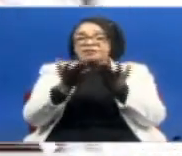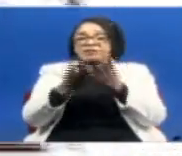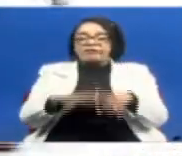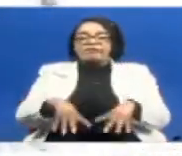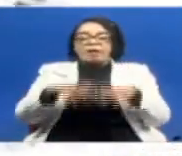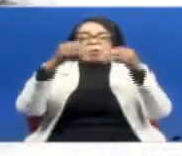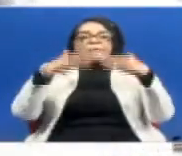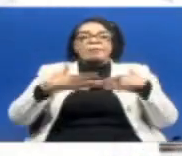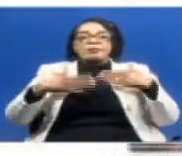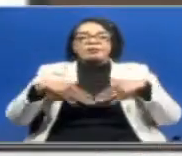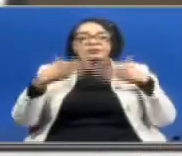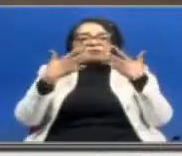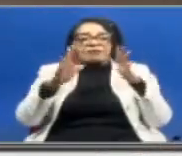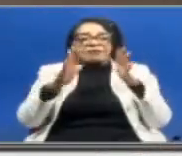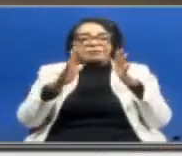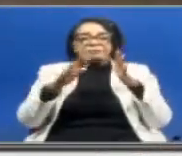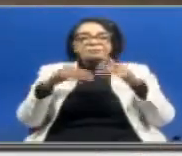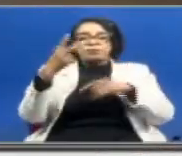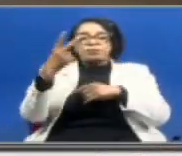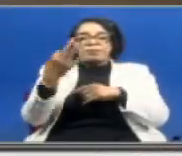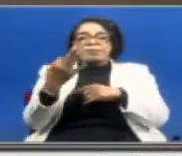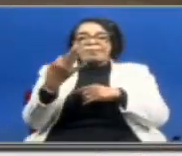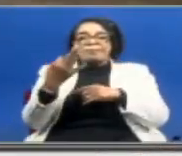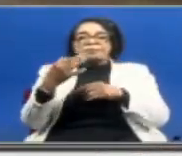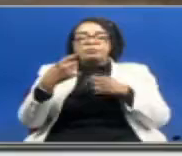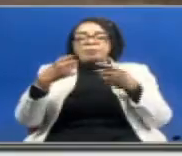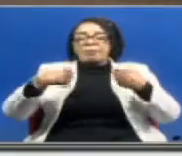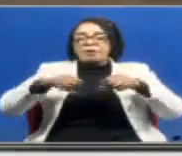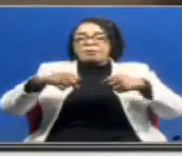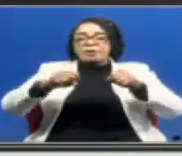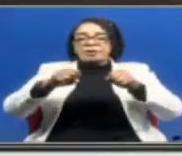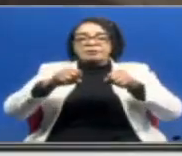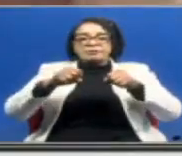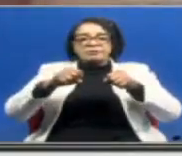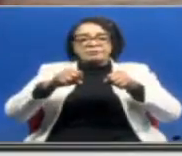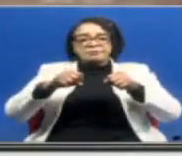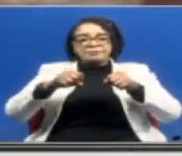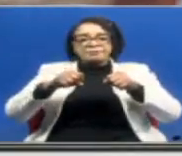that of a 23-year-old Boda Boda rider.